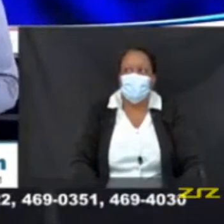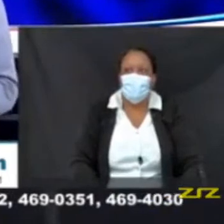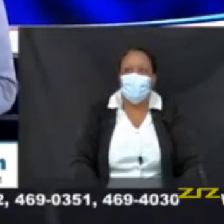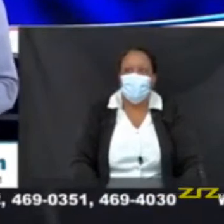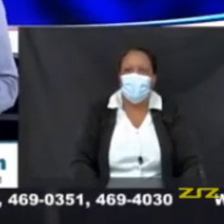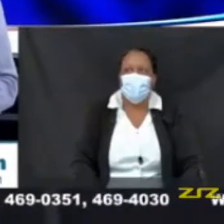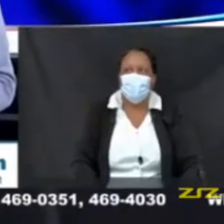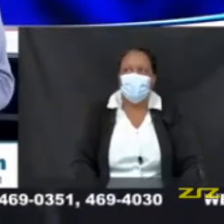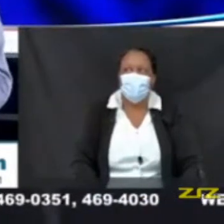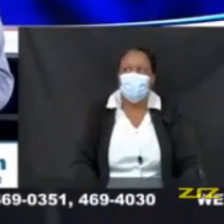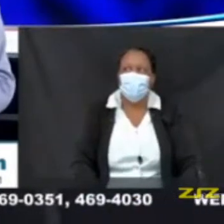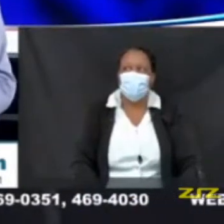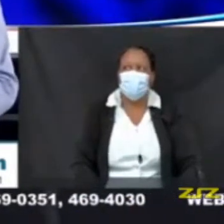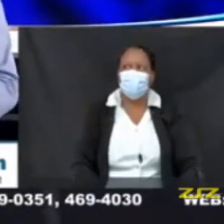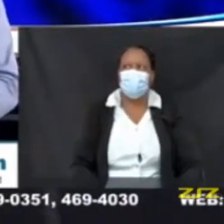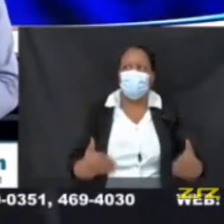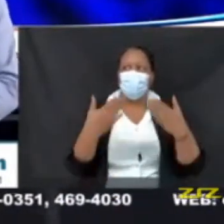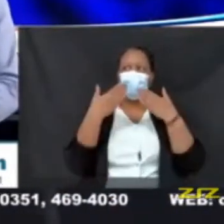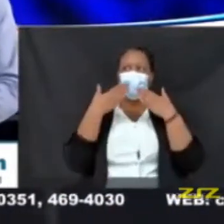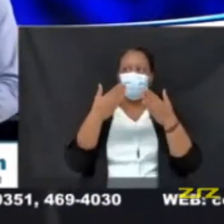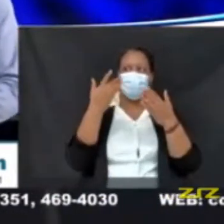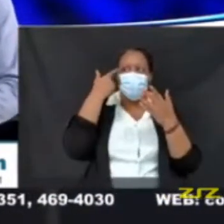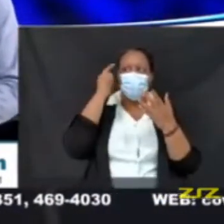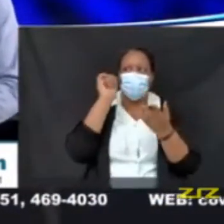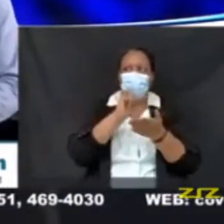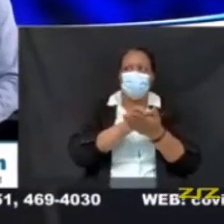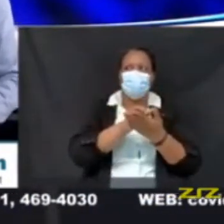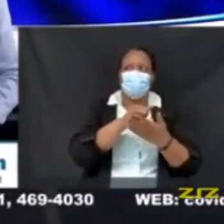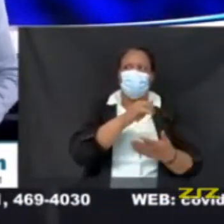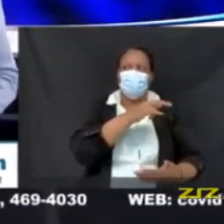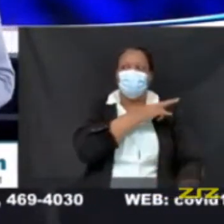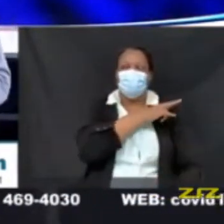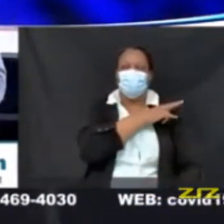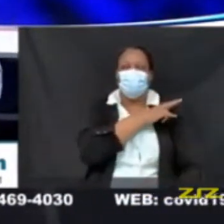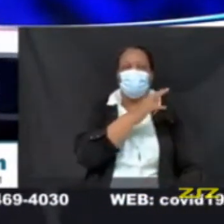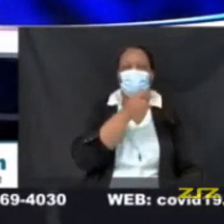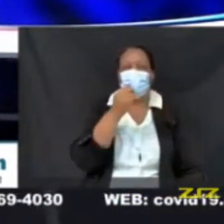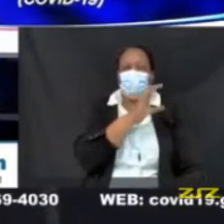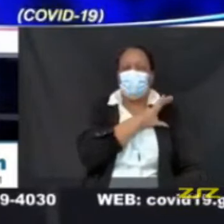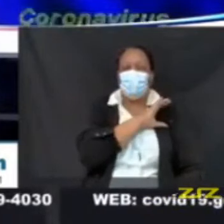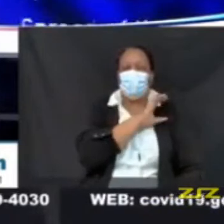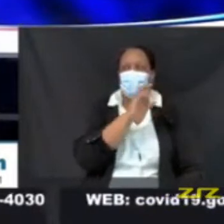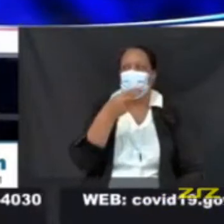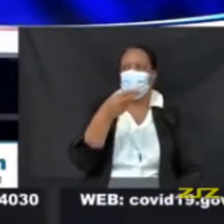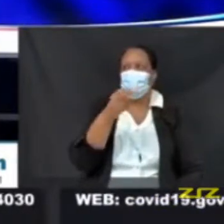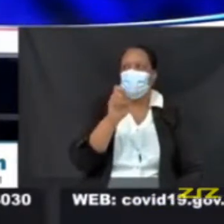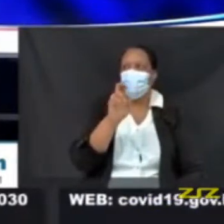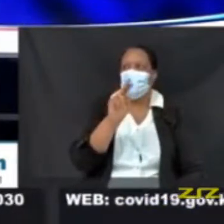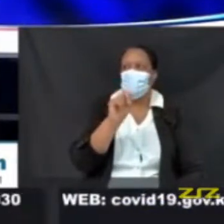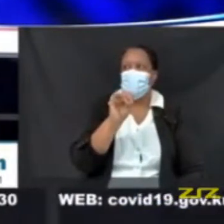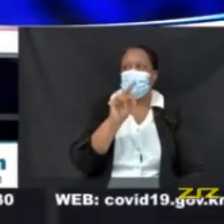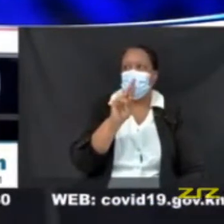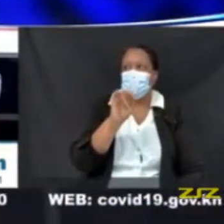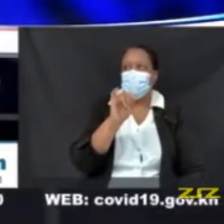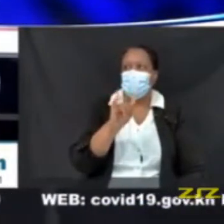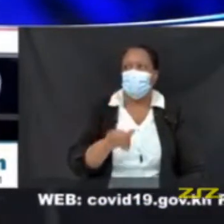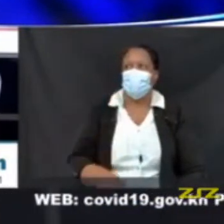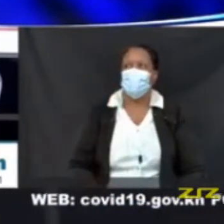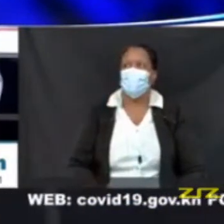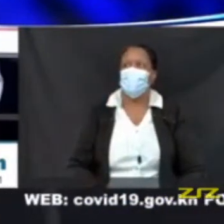Thank you, Superintendent Henry, for your report. I will now call